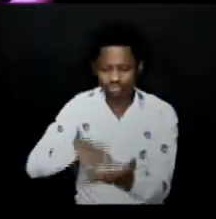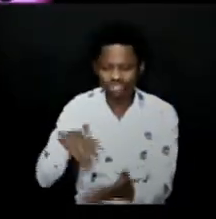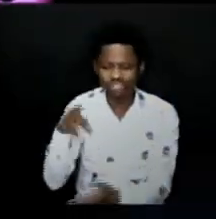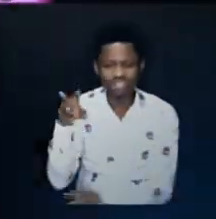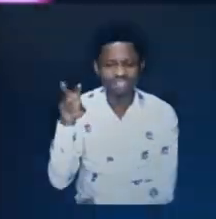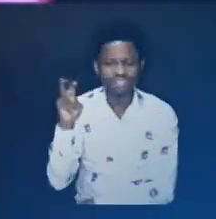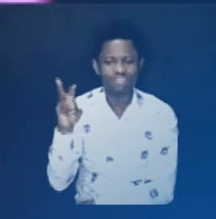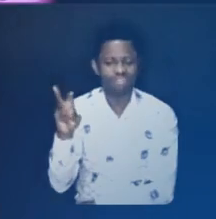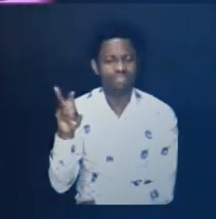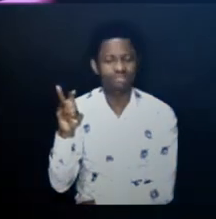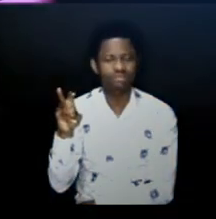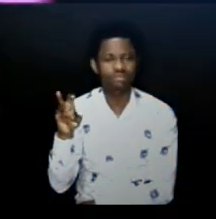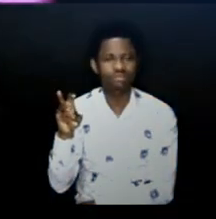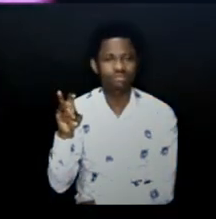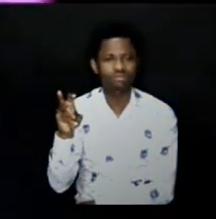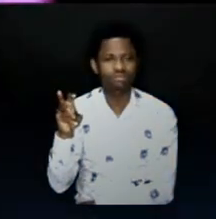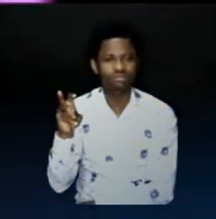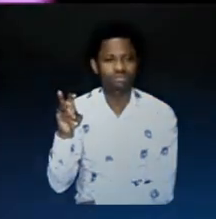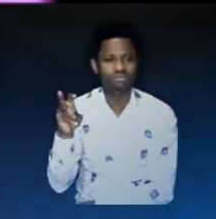2016.